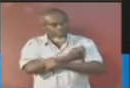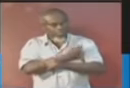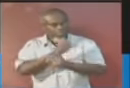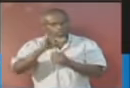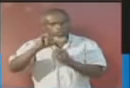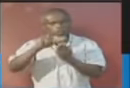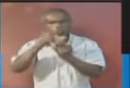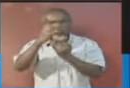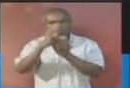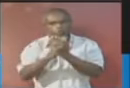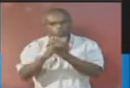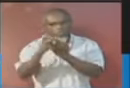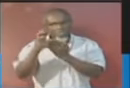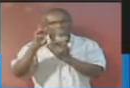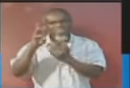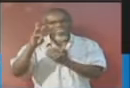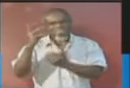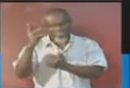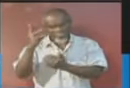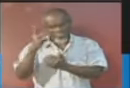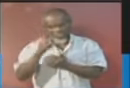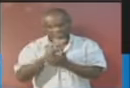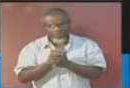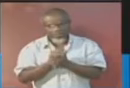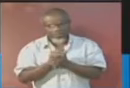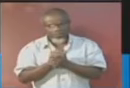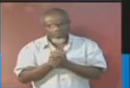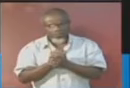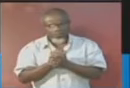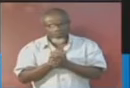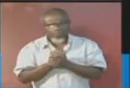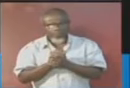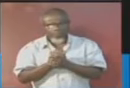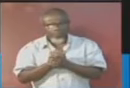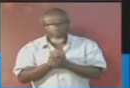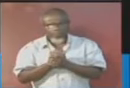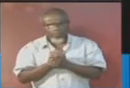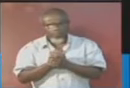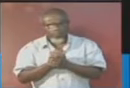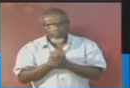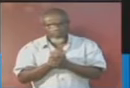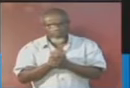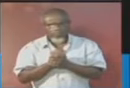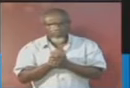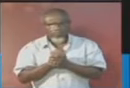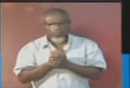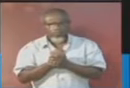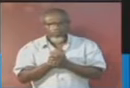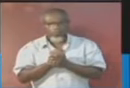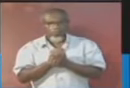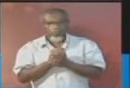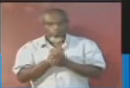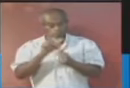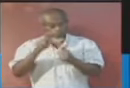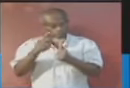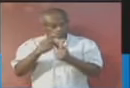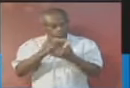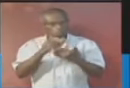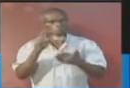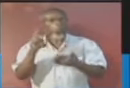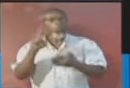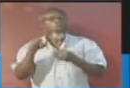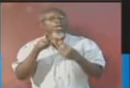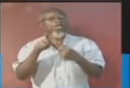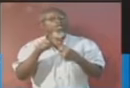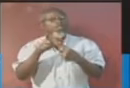first jabs started on April 6th. Now, the WHO has said that the